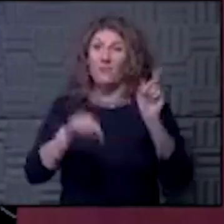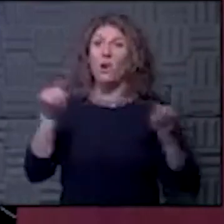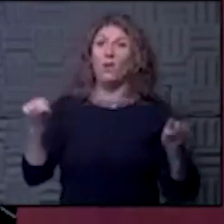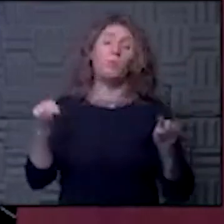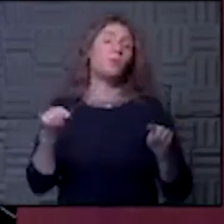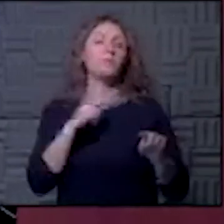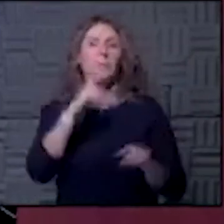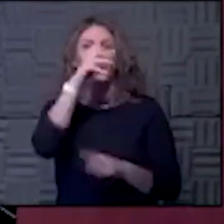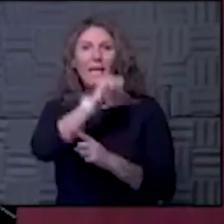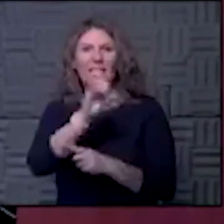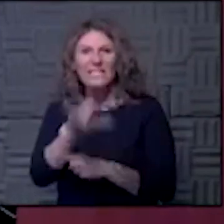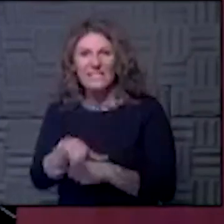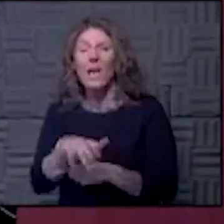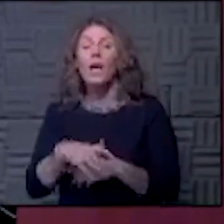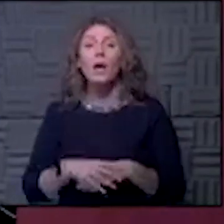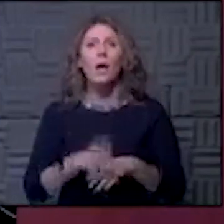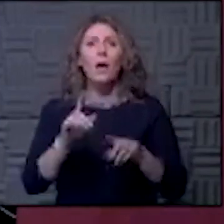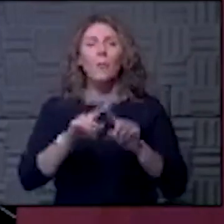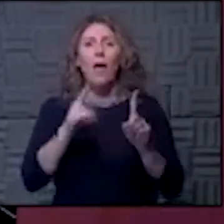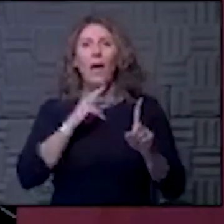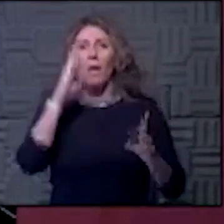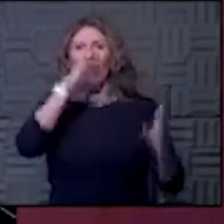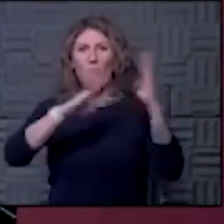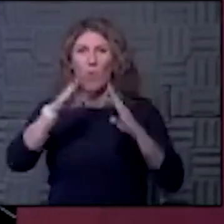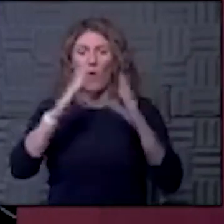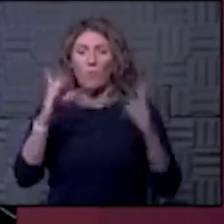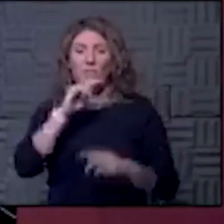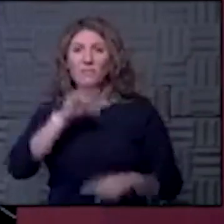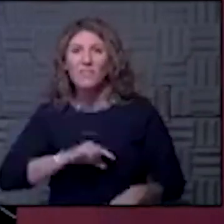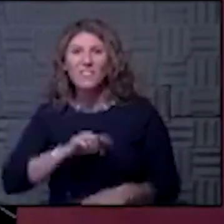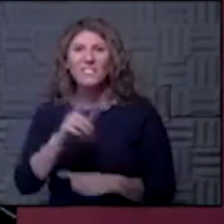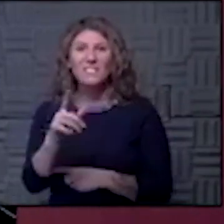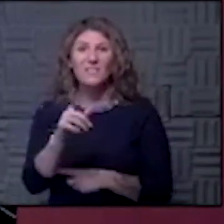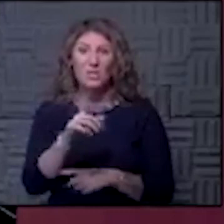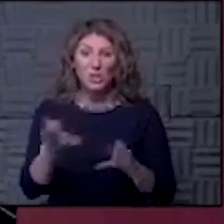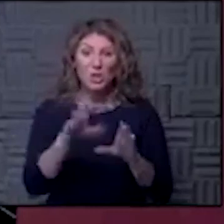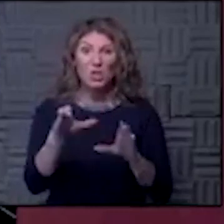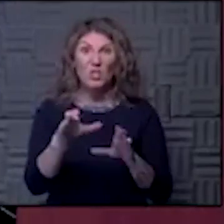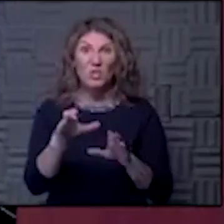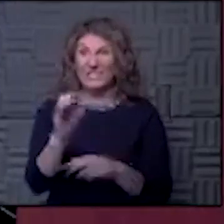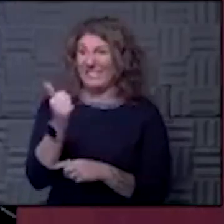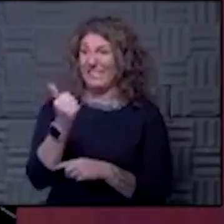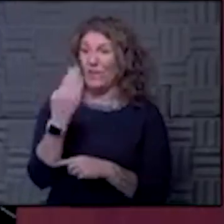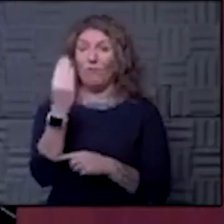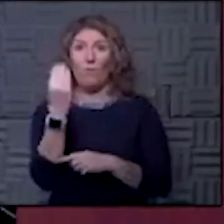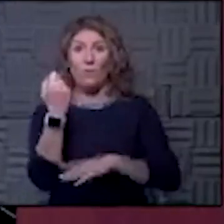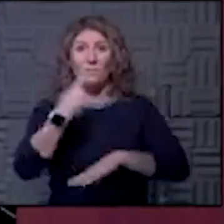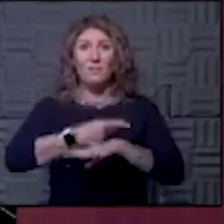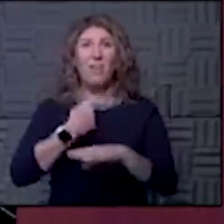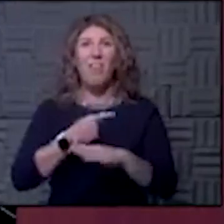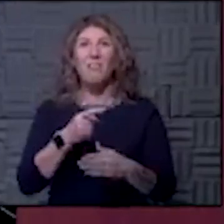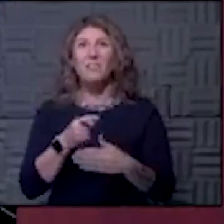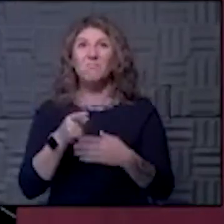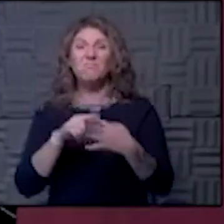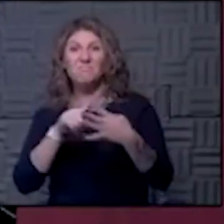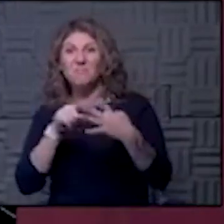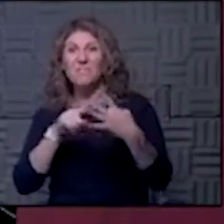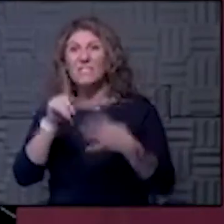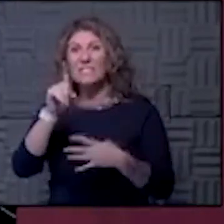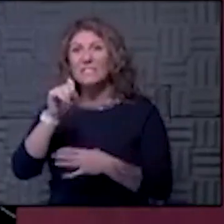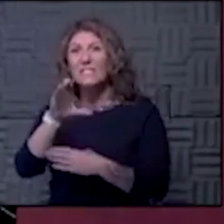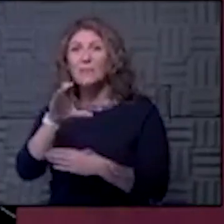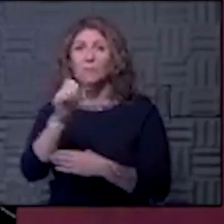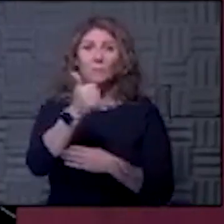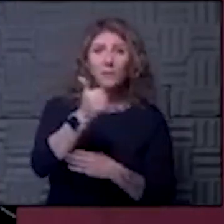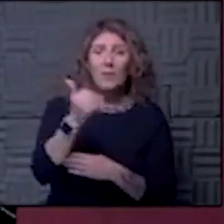that's it. I'm more worried about what Thanksgiving is going to do in another 10 to 14 days. I think between December 10th and December 14th, we'll